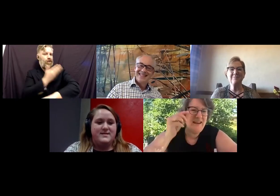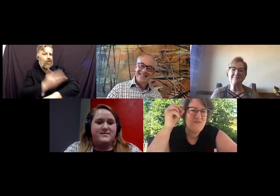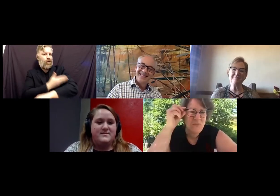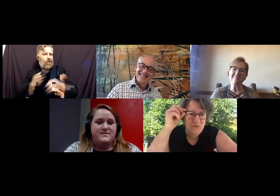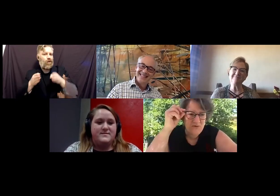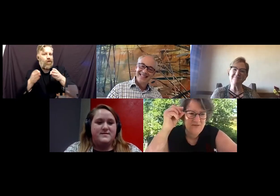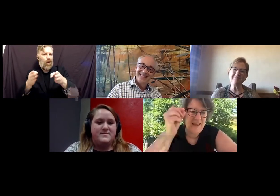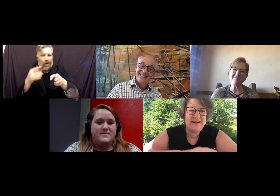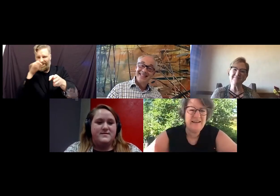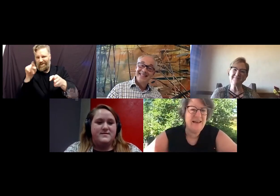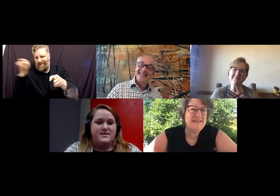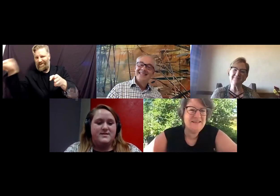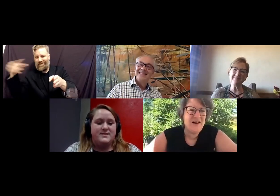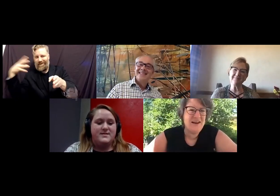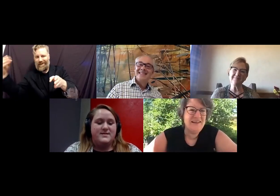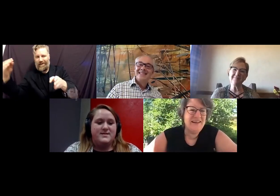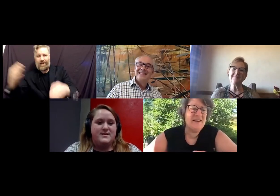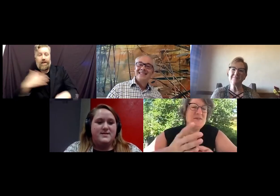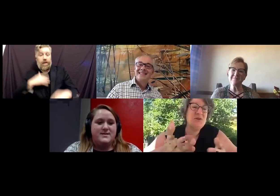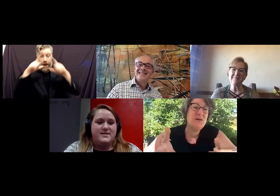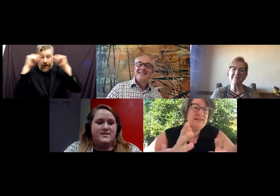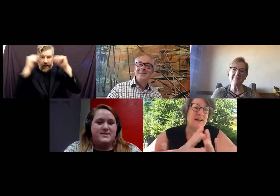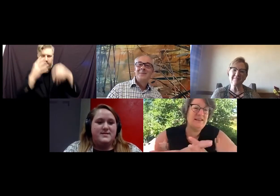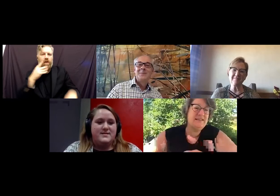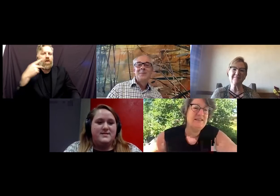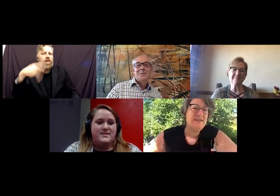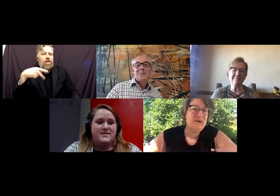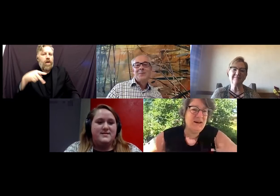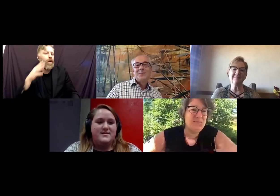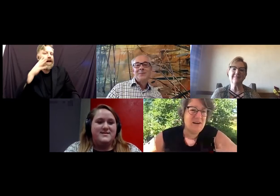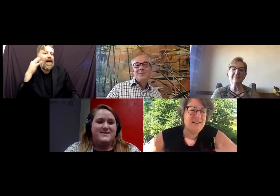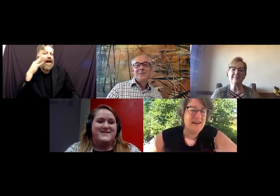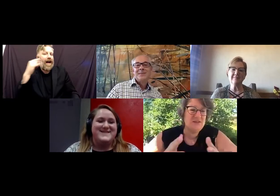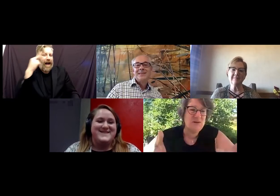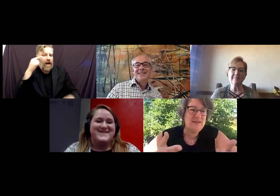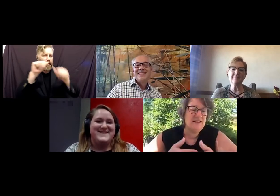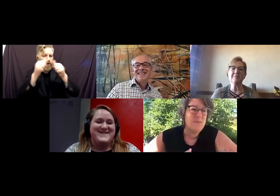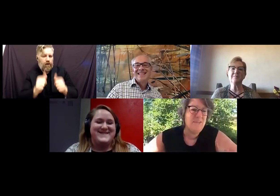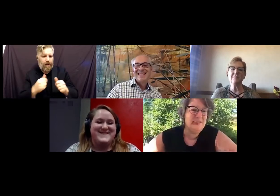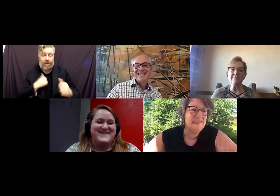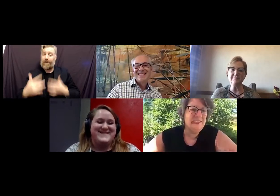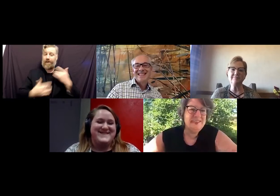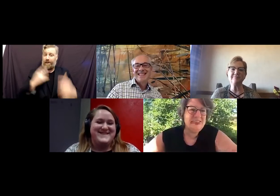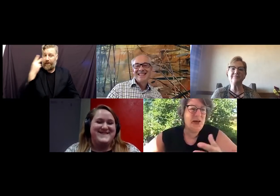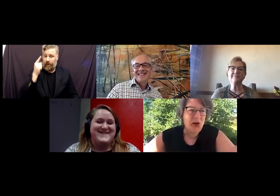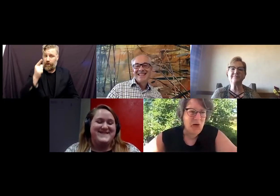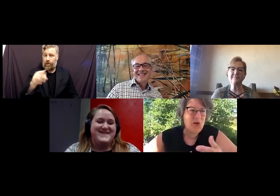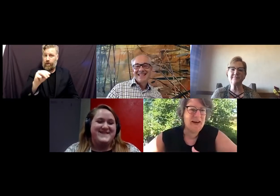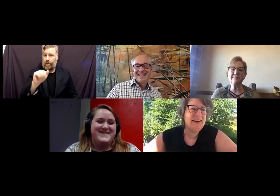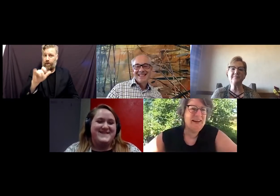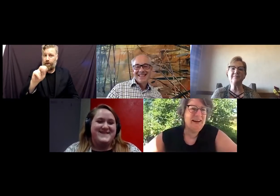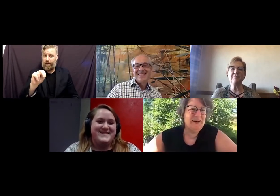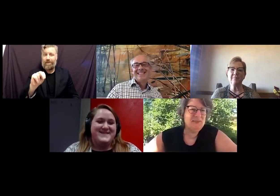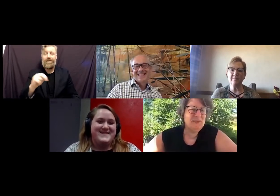I have purple cat-eye glasses on. And I'm so excited to see you again, Martin. I just wanted to come on and say hello